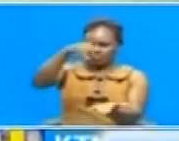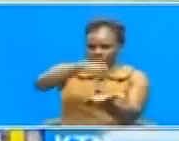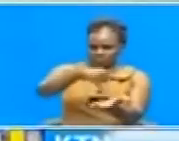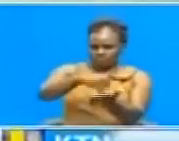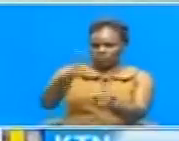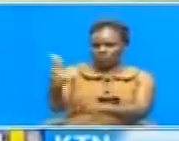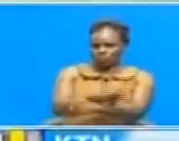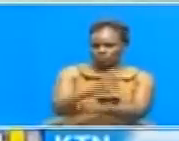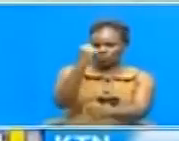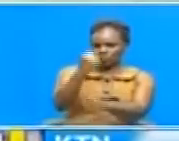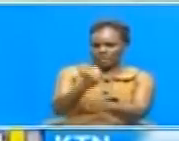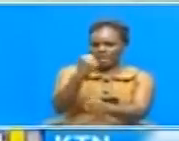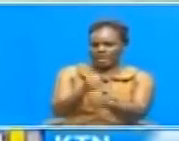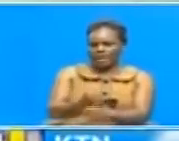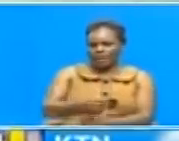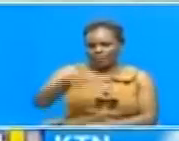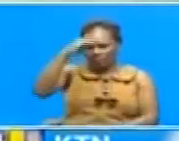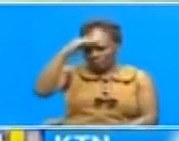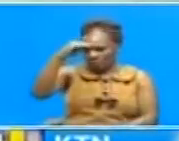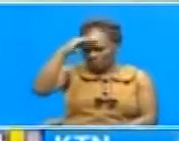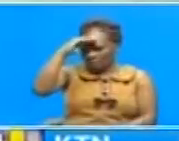to manufacture the spirits